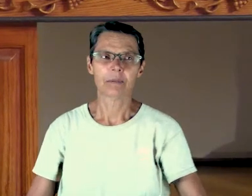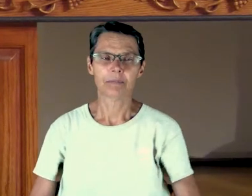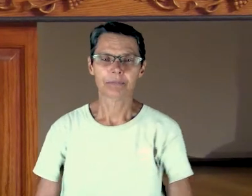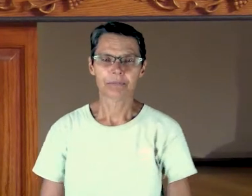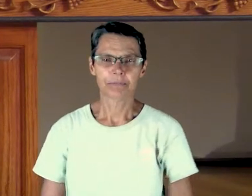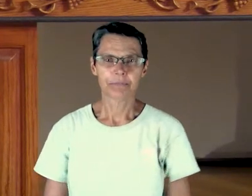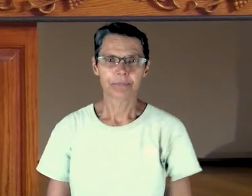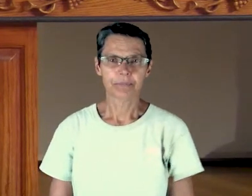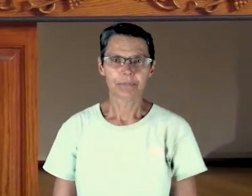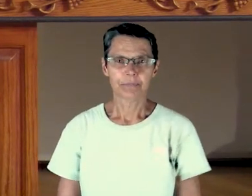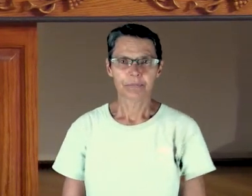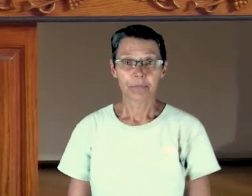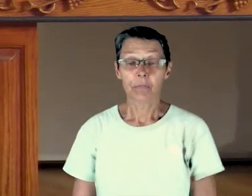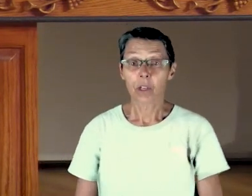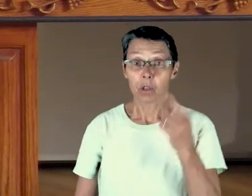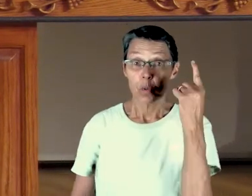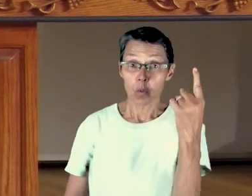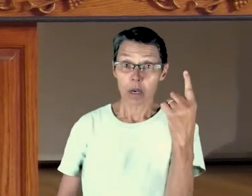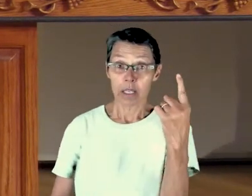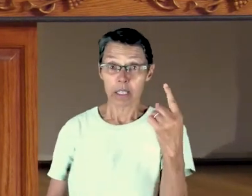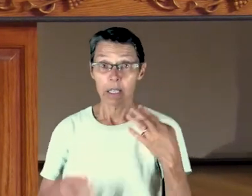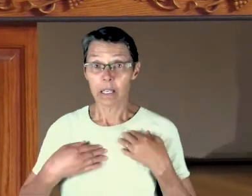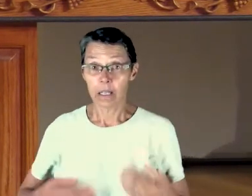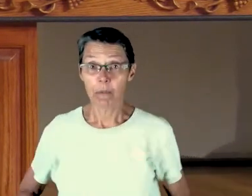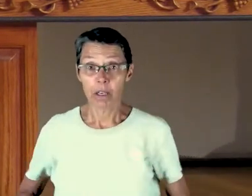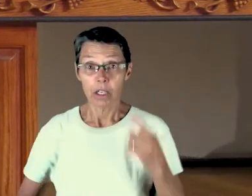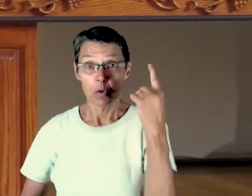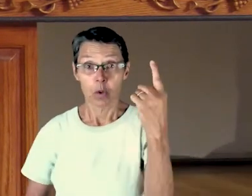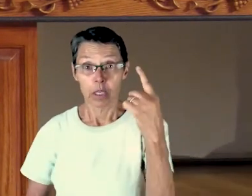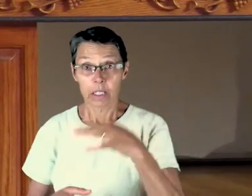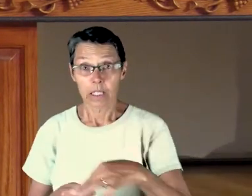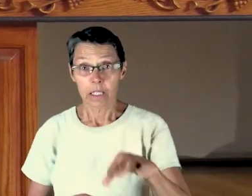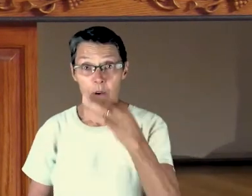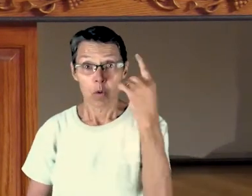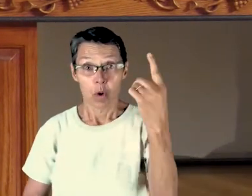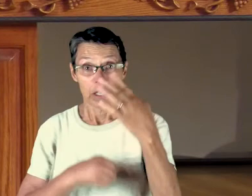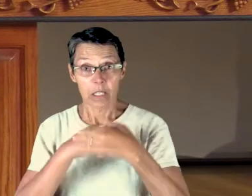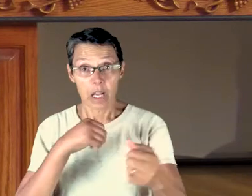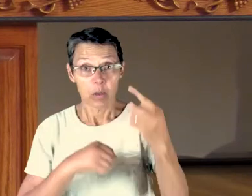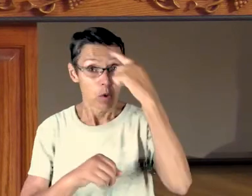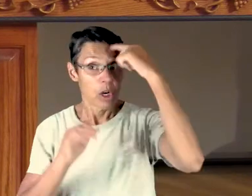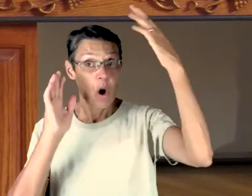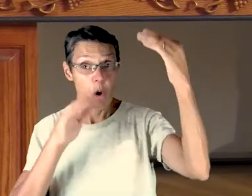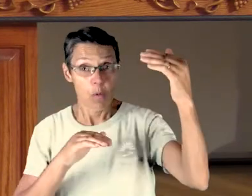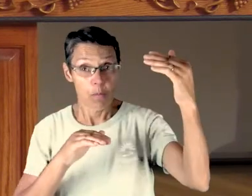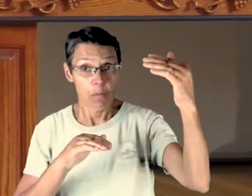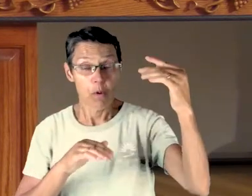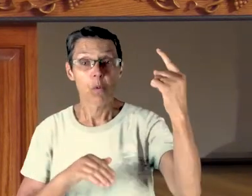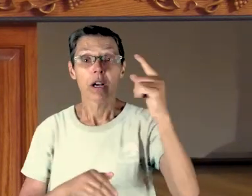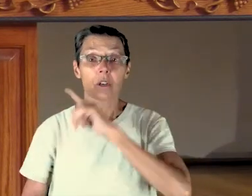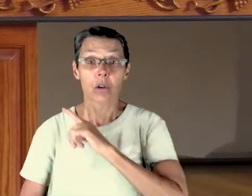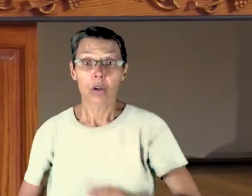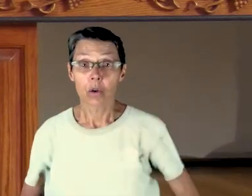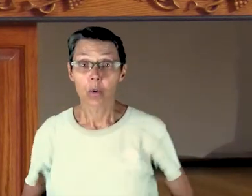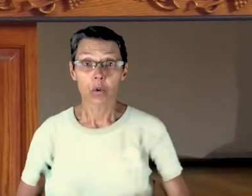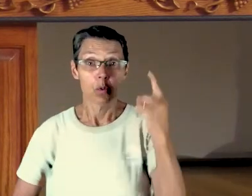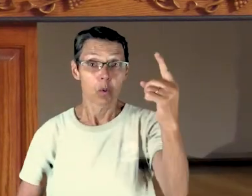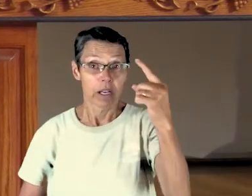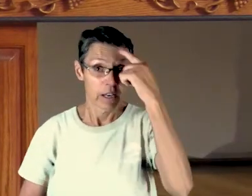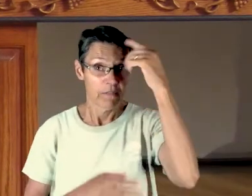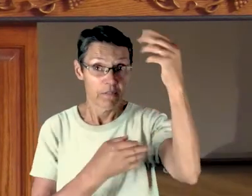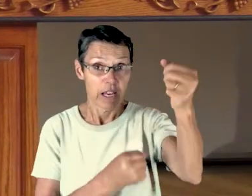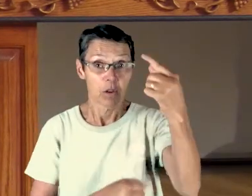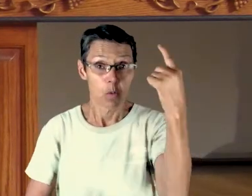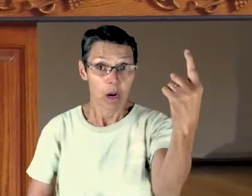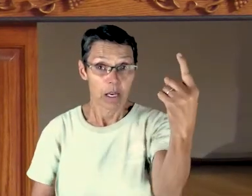There is one body and one spirit and one calling and hope to which you have been called, one Lord, one faith, one